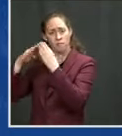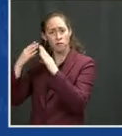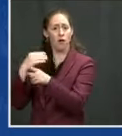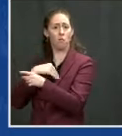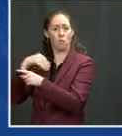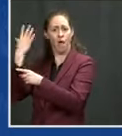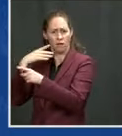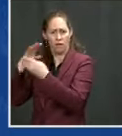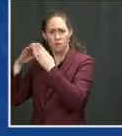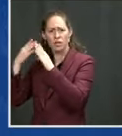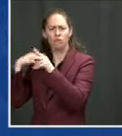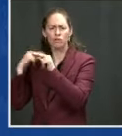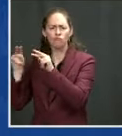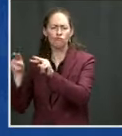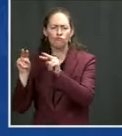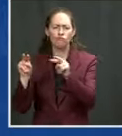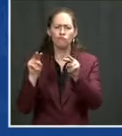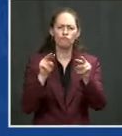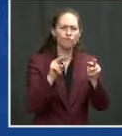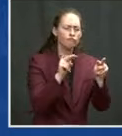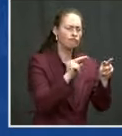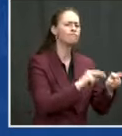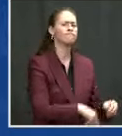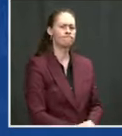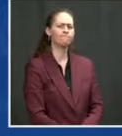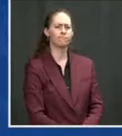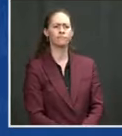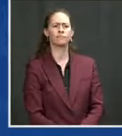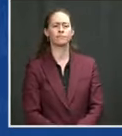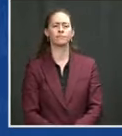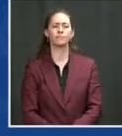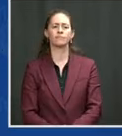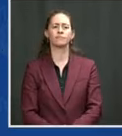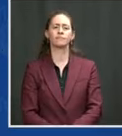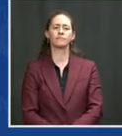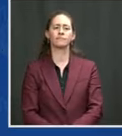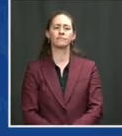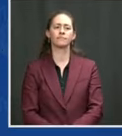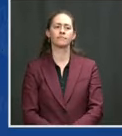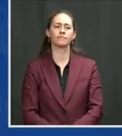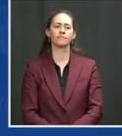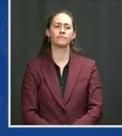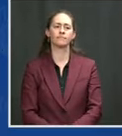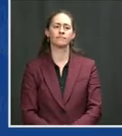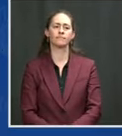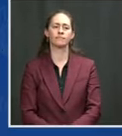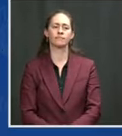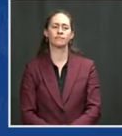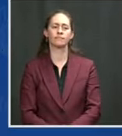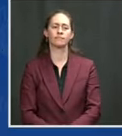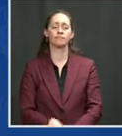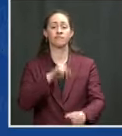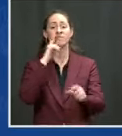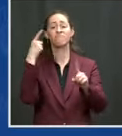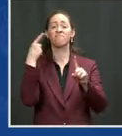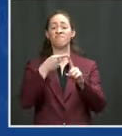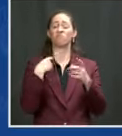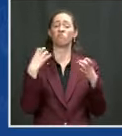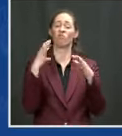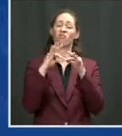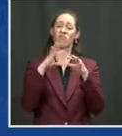but we've made a lot of progress. And I guess I would say that I think the transportation issue is a big deal. And the decision to